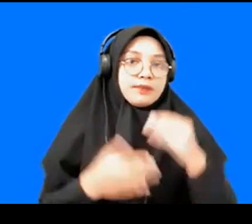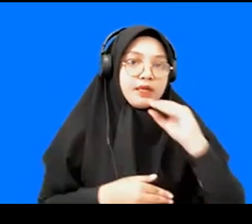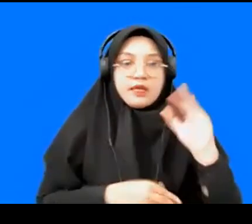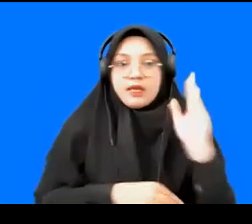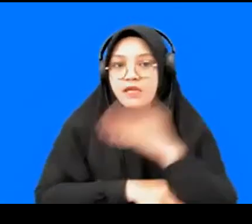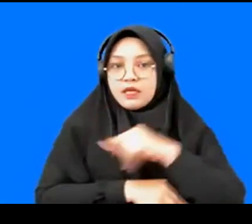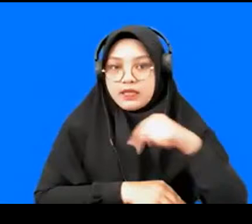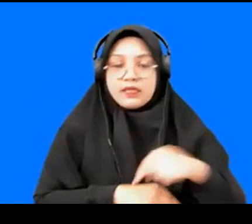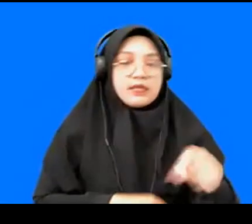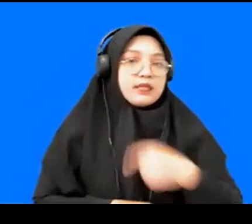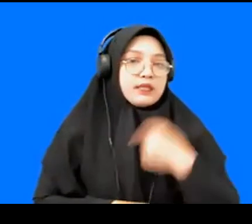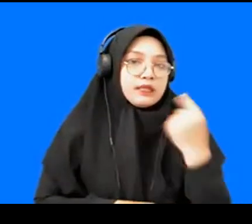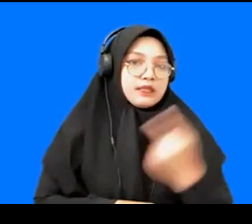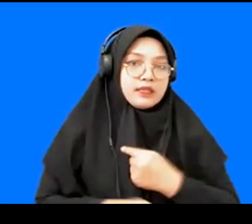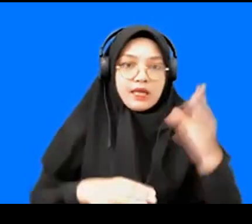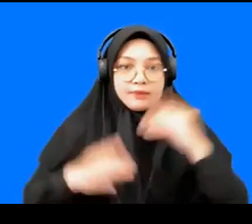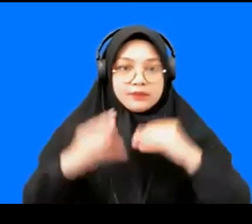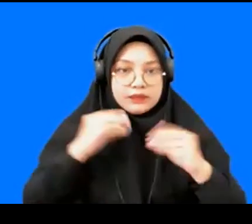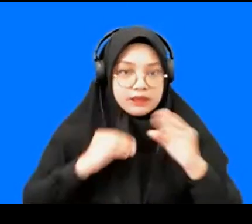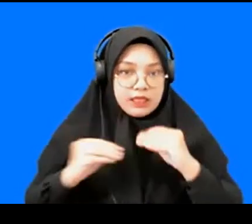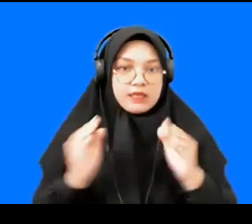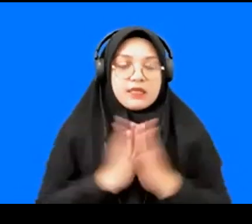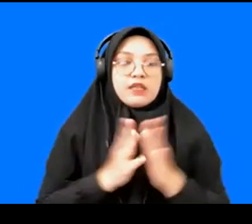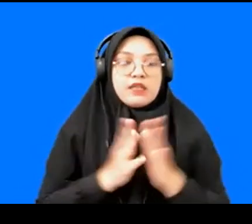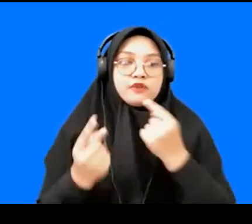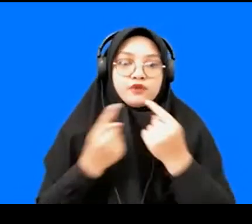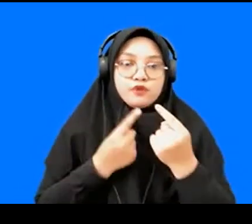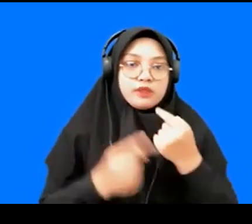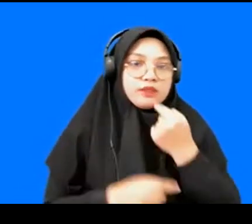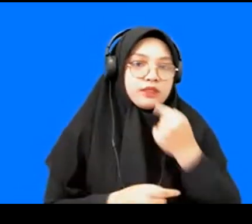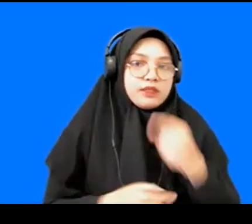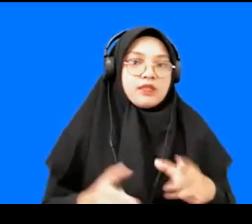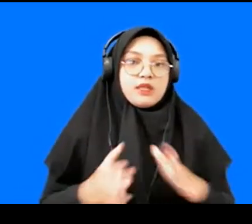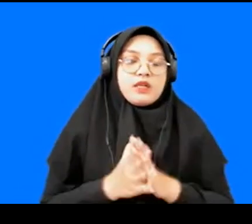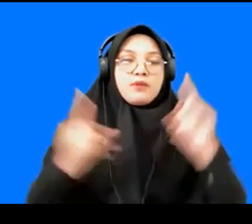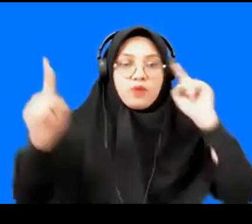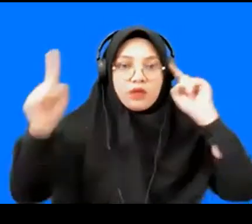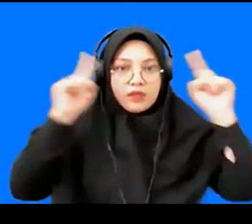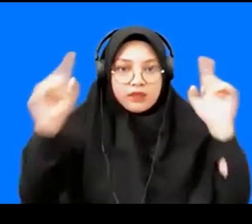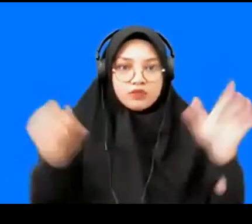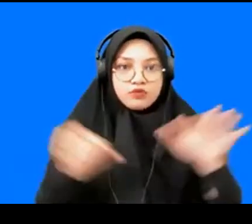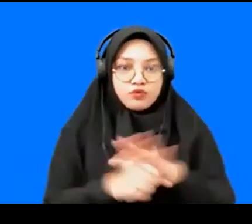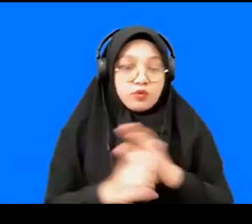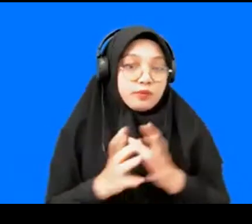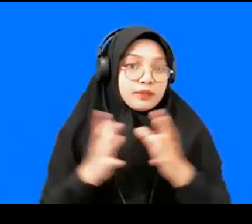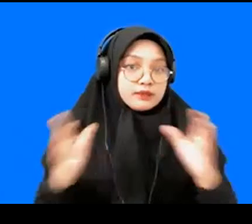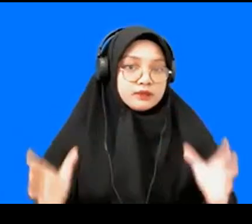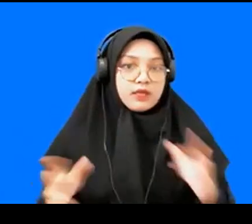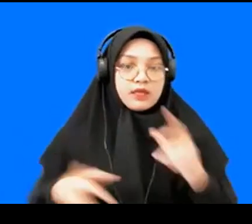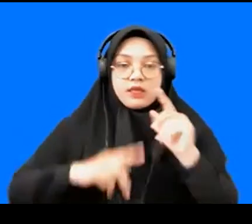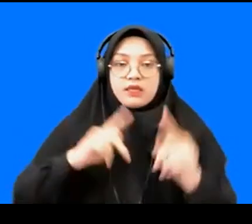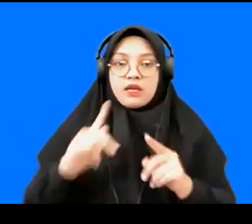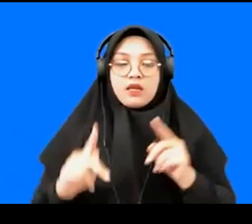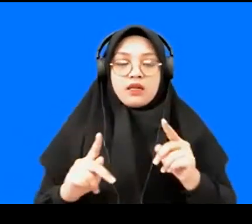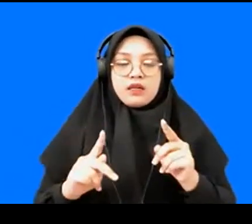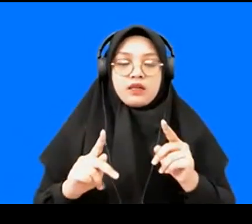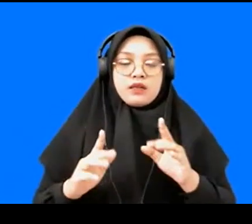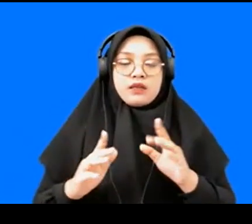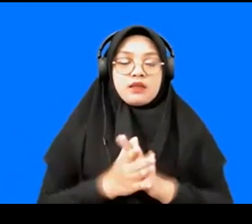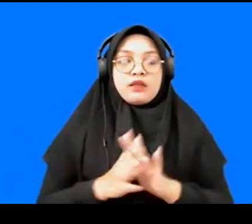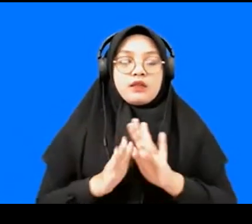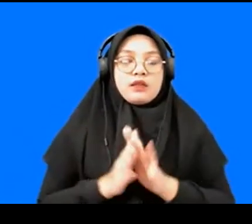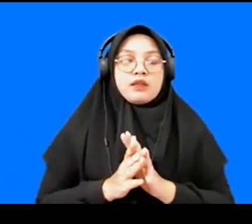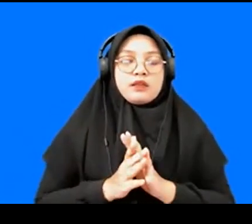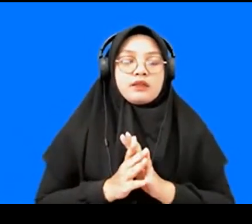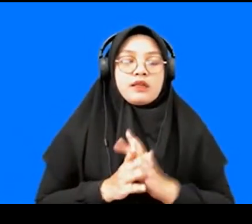We are discussing about the bigger political issue. Taxation sometimes seems to be have some illusion that it is the technical one or